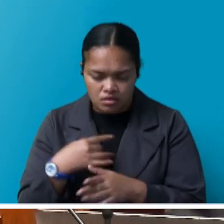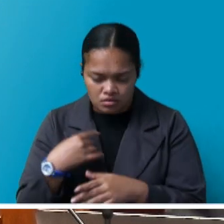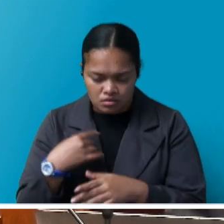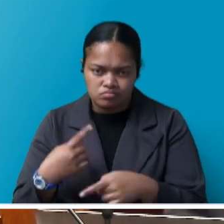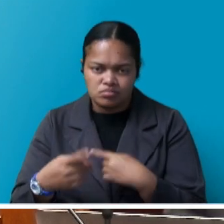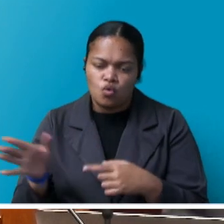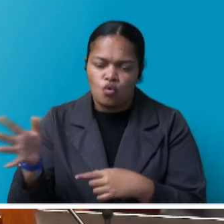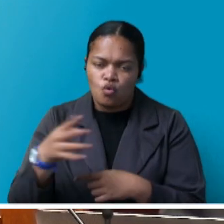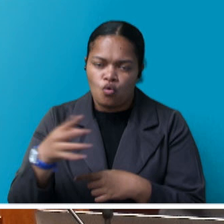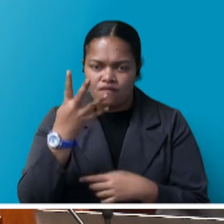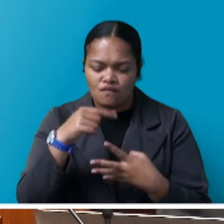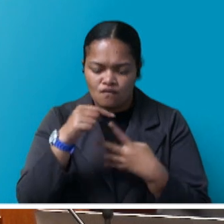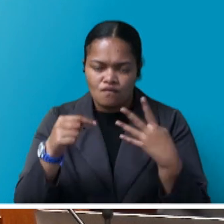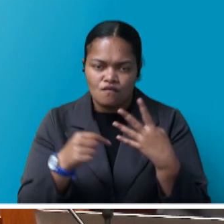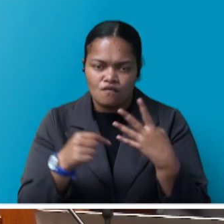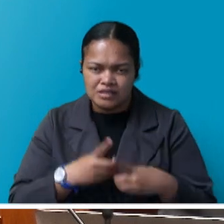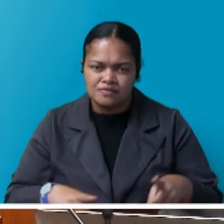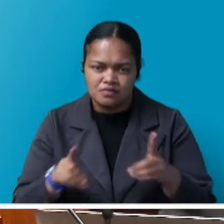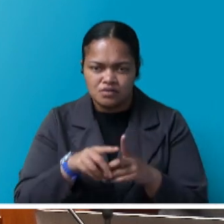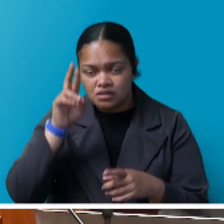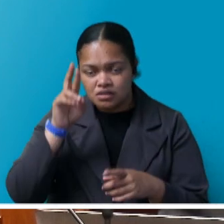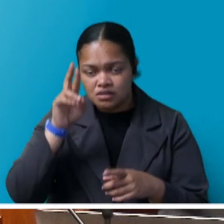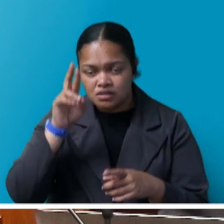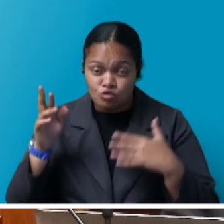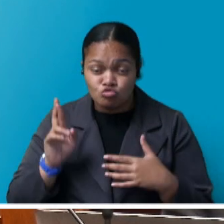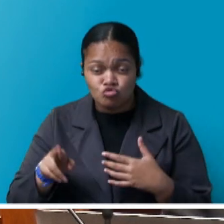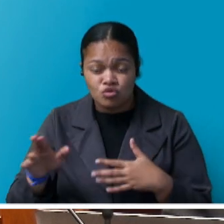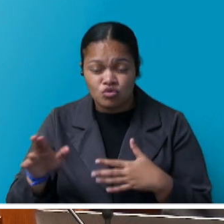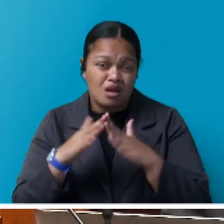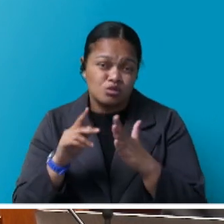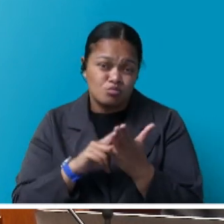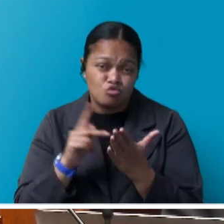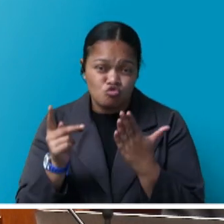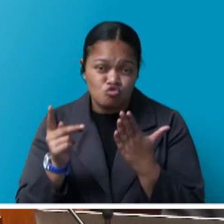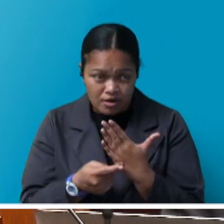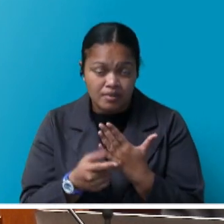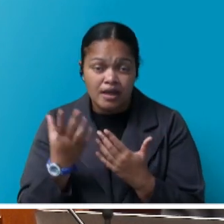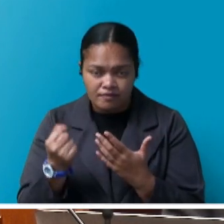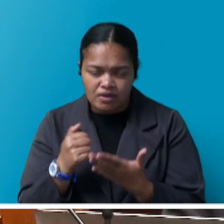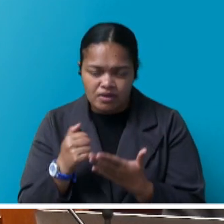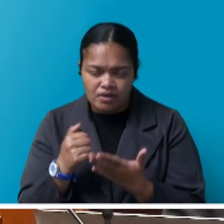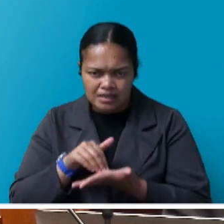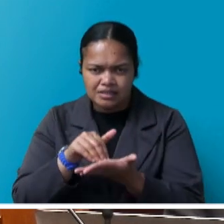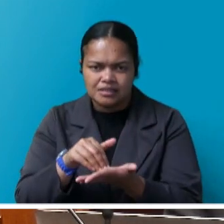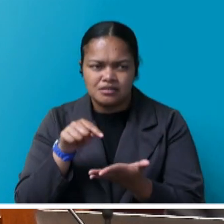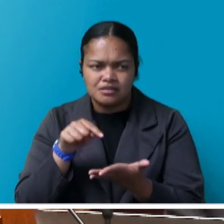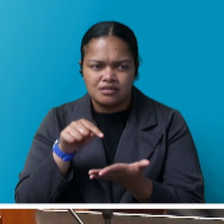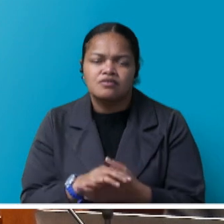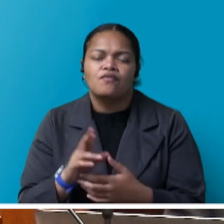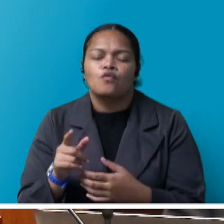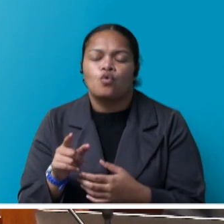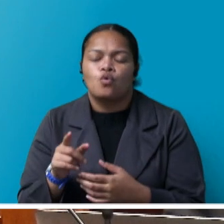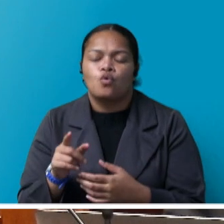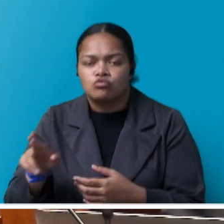4 divisions. Mr. Speaker, sir, under the Rural Housing Assistance Program, there is assistance for retrofitting of rural and maritime